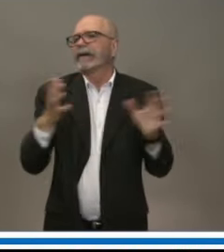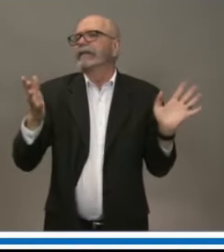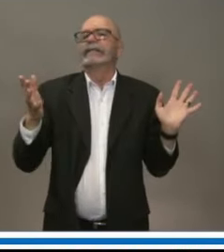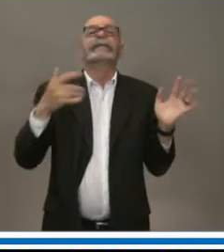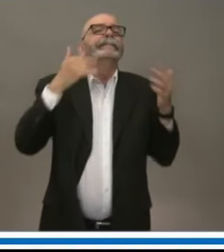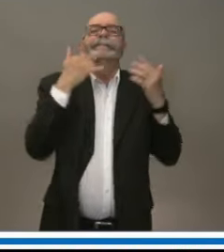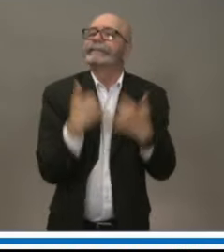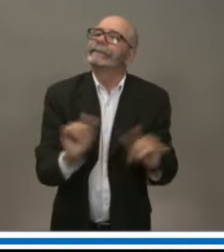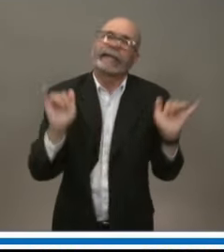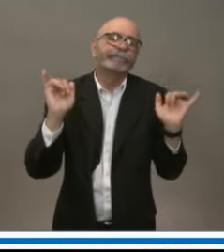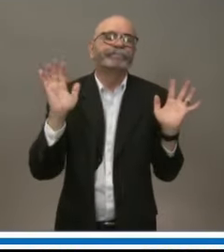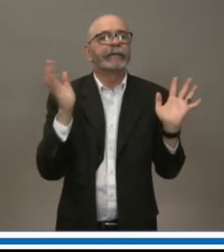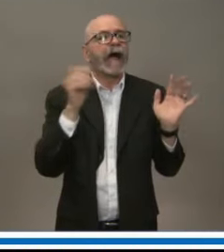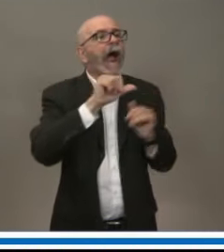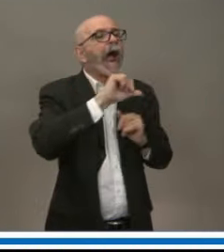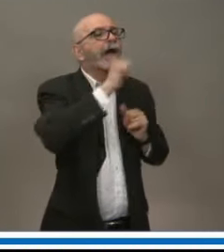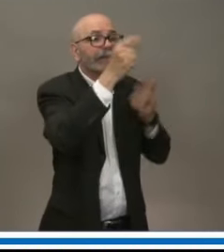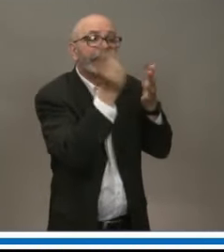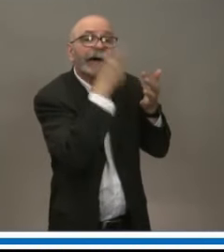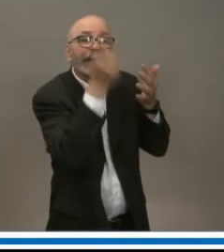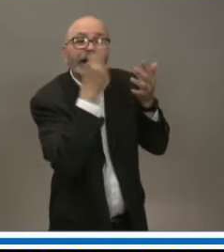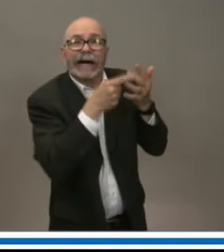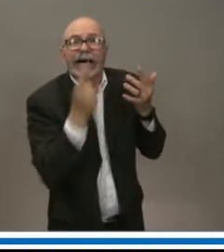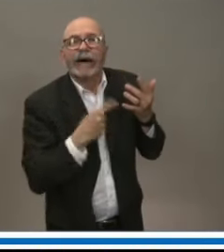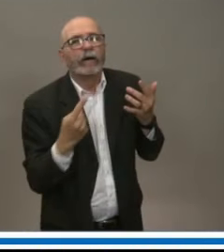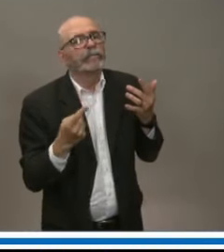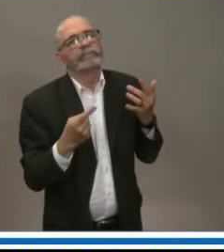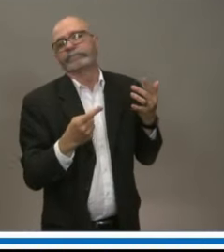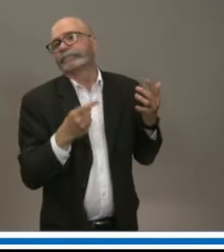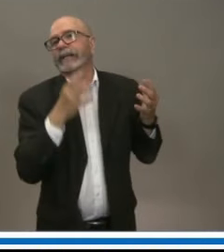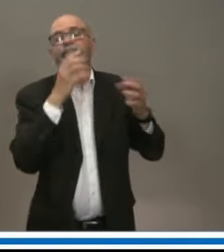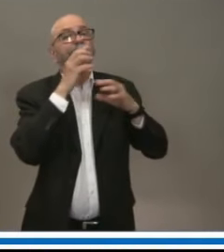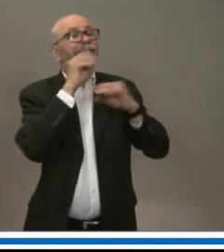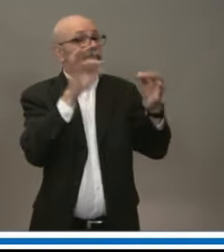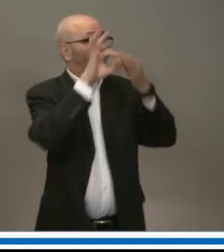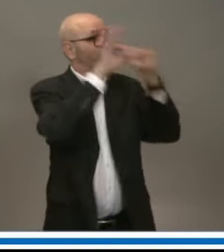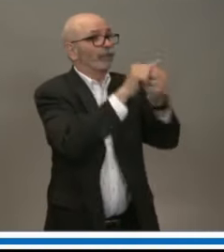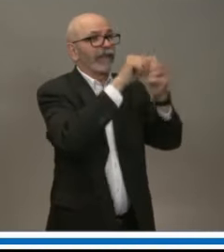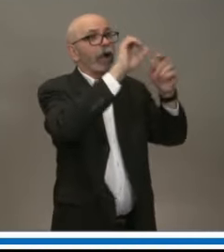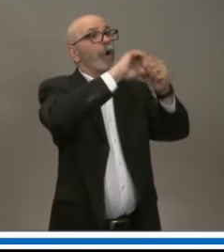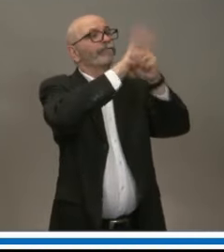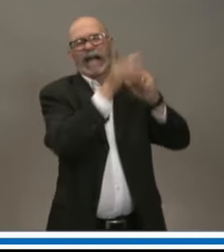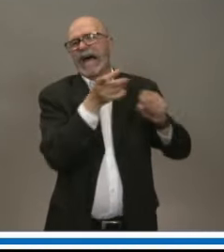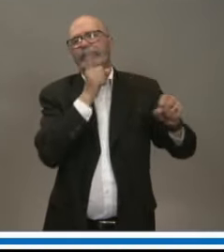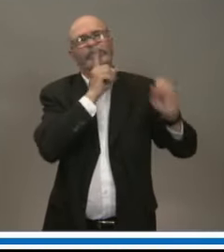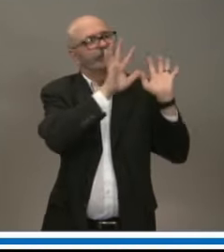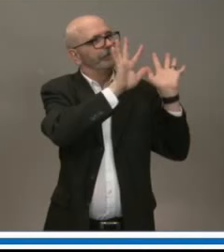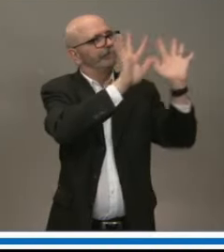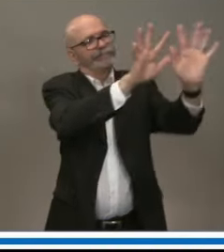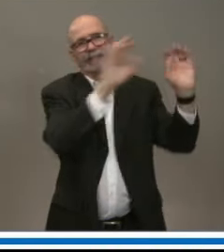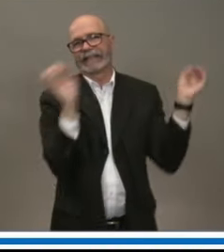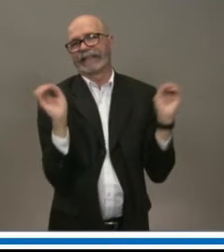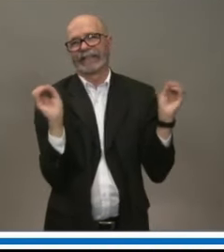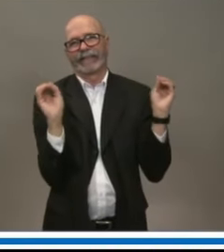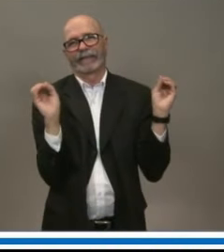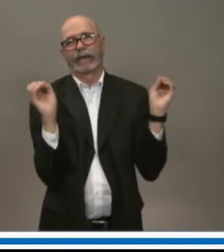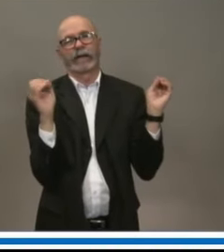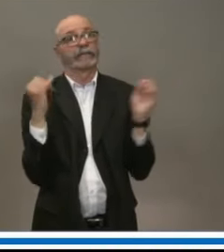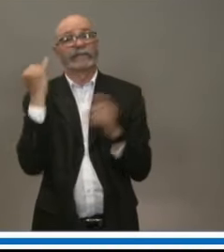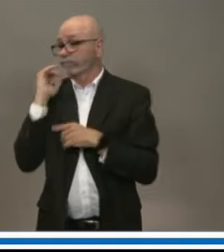lots of other non-COVID related health needs that would have to be dealt with. And you put the two together, non-COVID and COVID, the